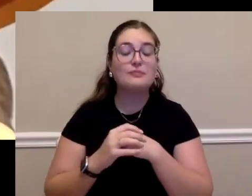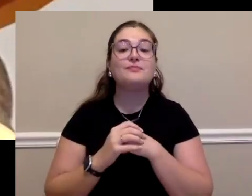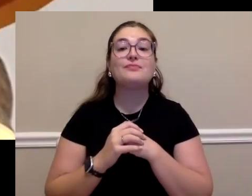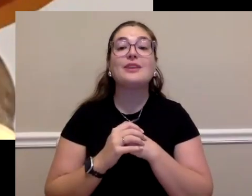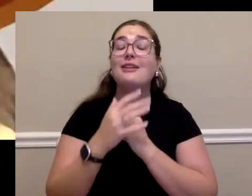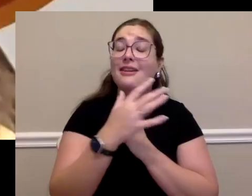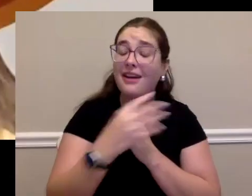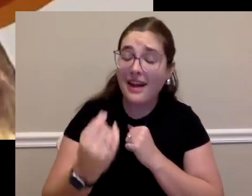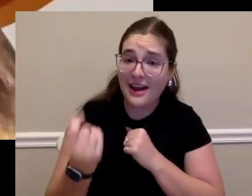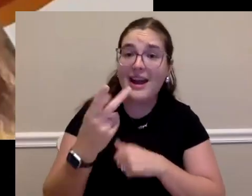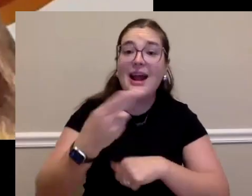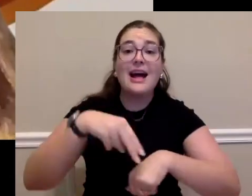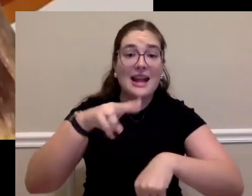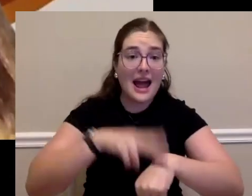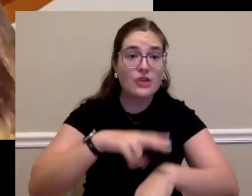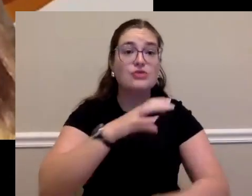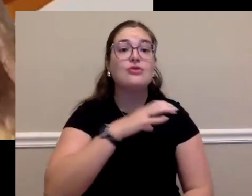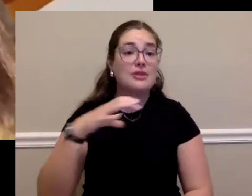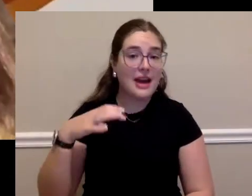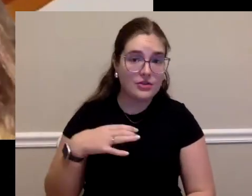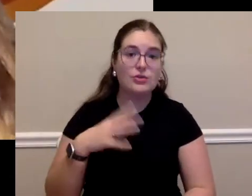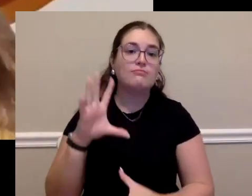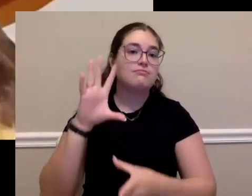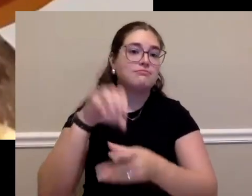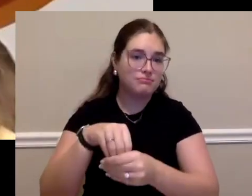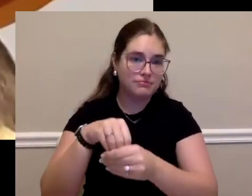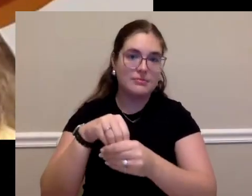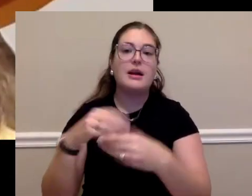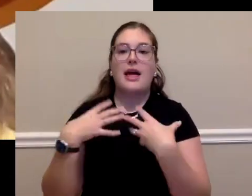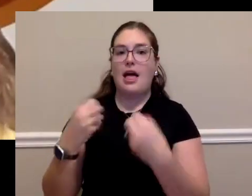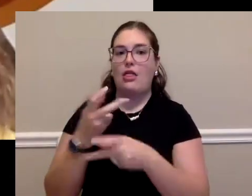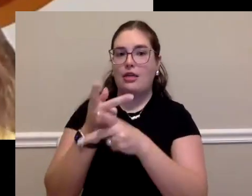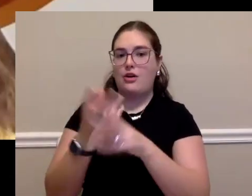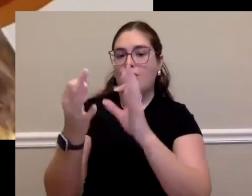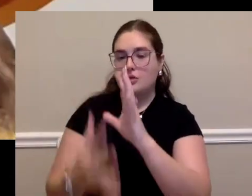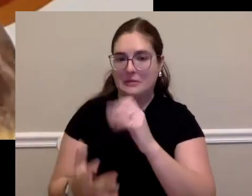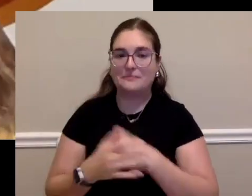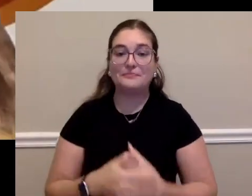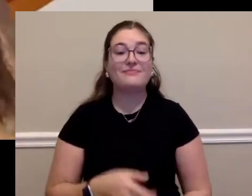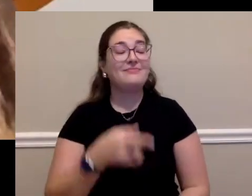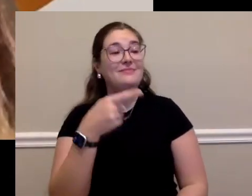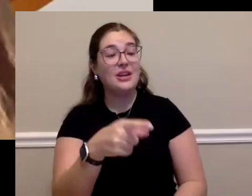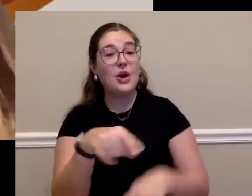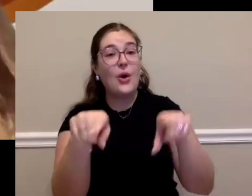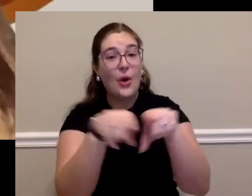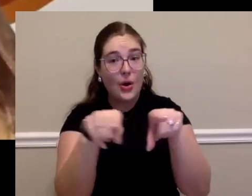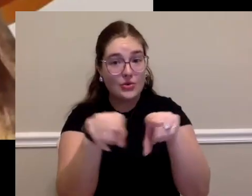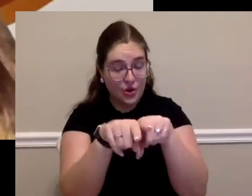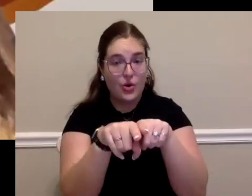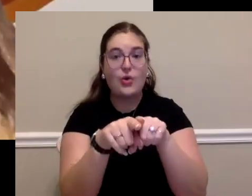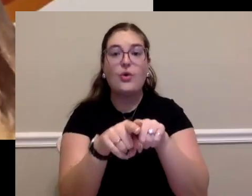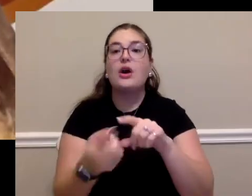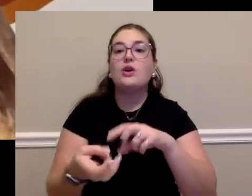the National Council on Interpreting in Healthcare. He is also Chair Emeritus of